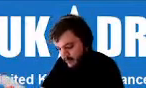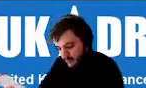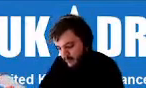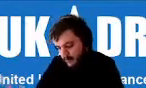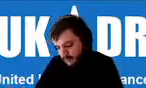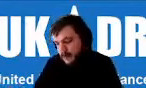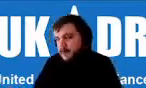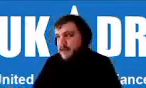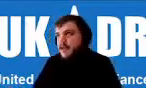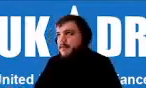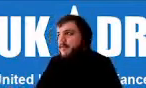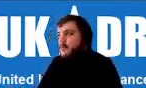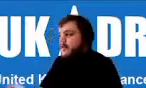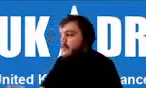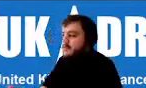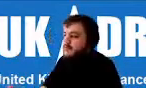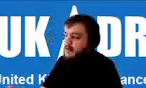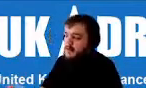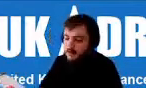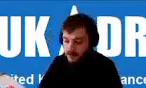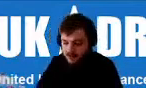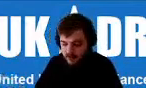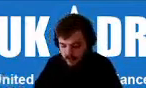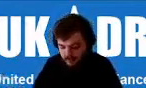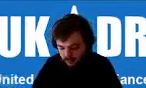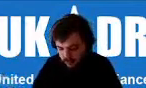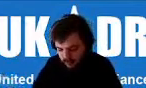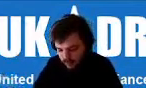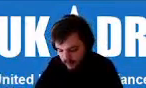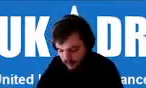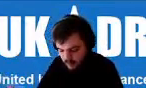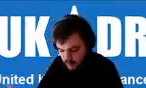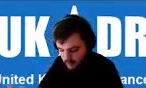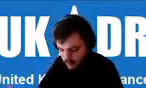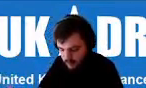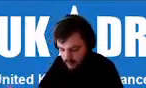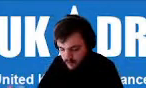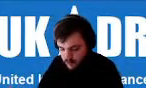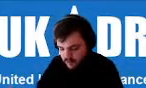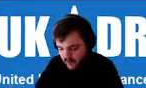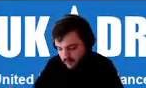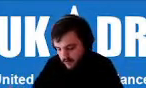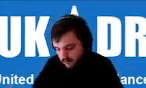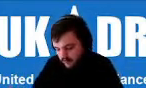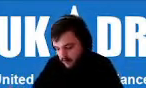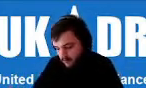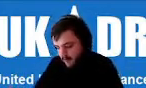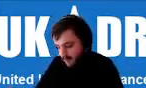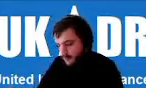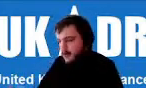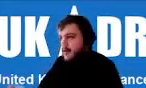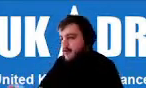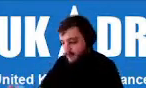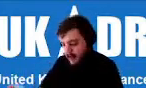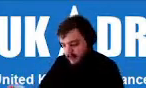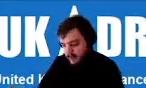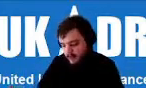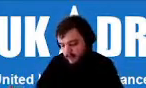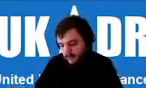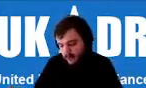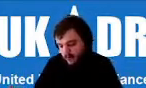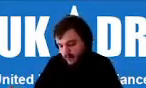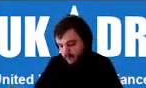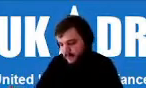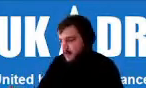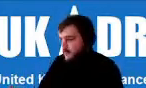So when I was thinking about this and I was reading your abstract, one of the questions that came out is, do you think the theory and the